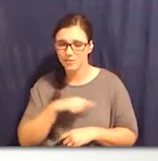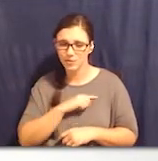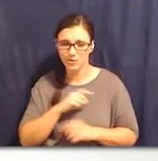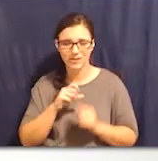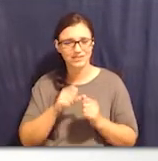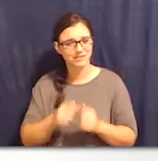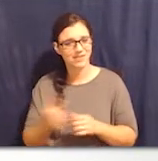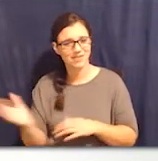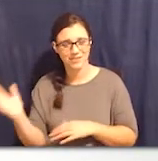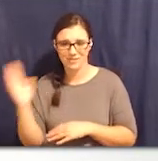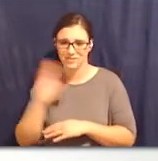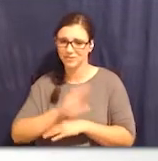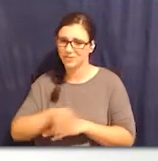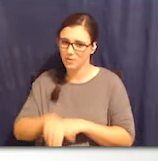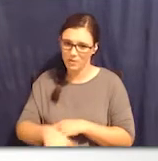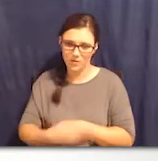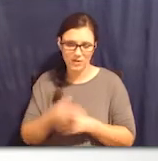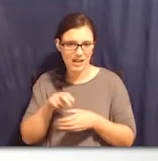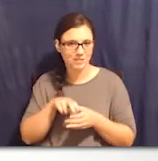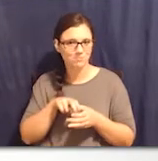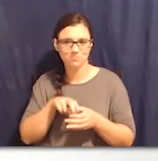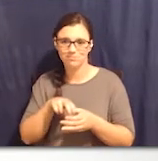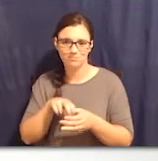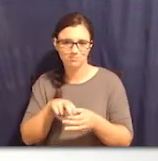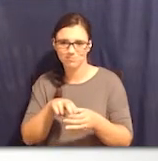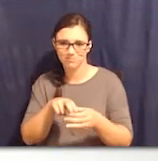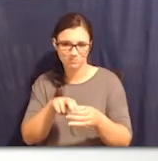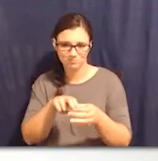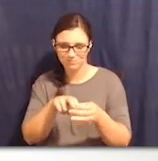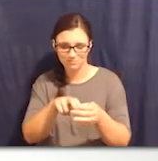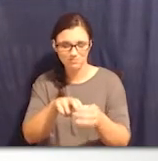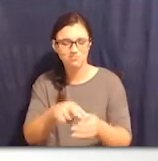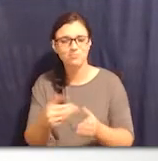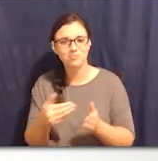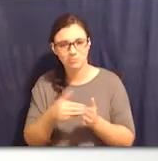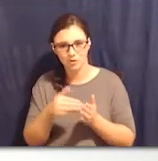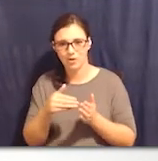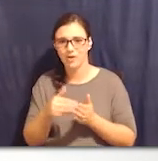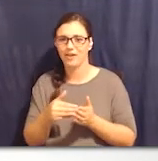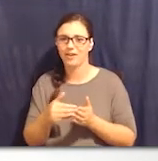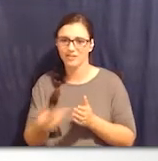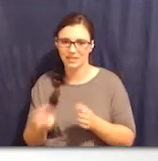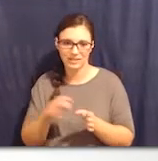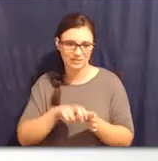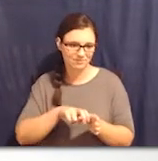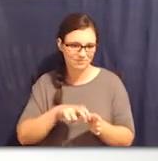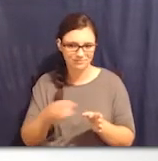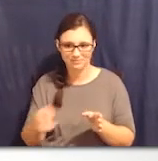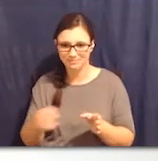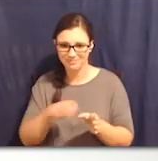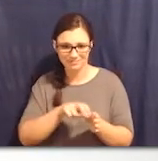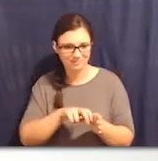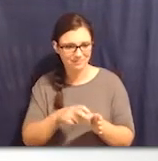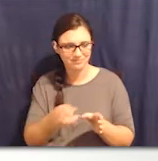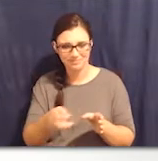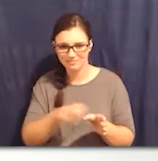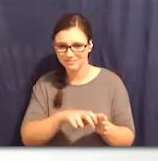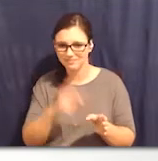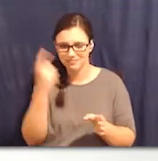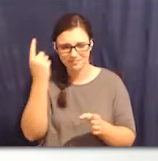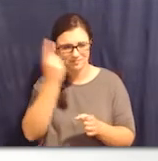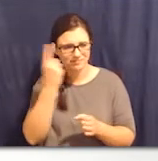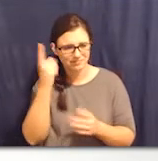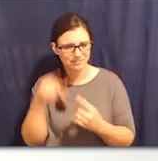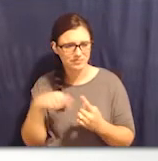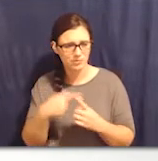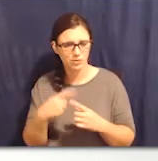train ride that we stay on day and night, up off and back on